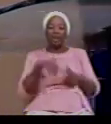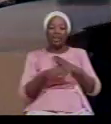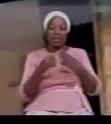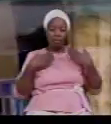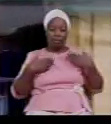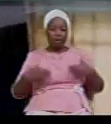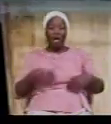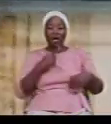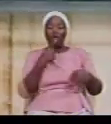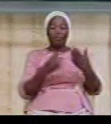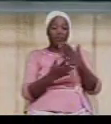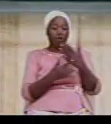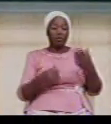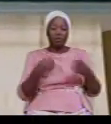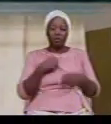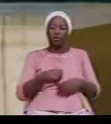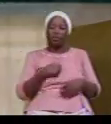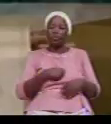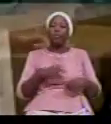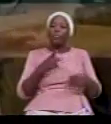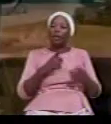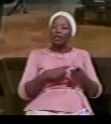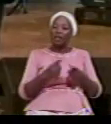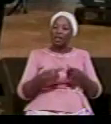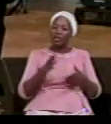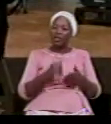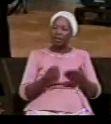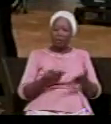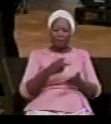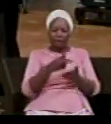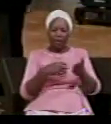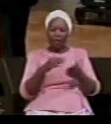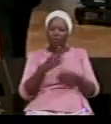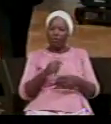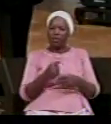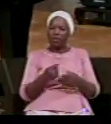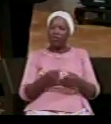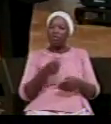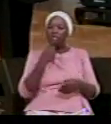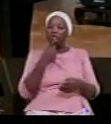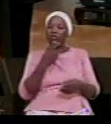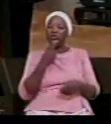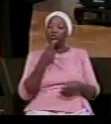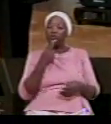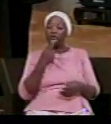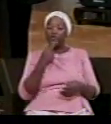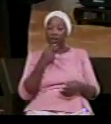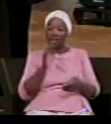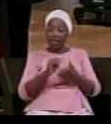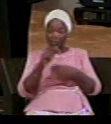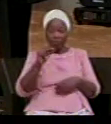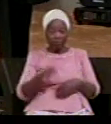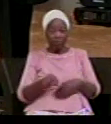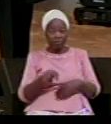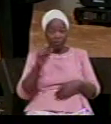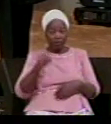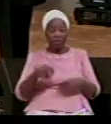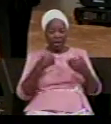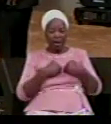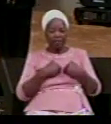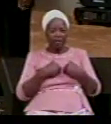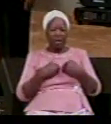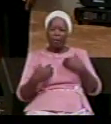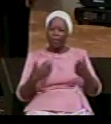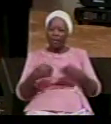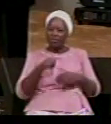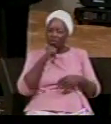in themselves. And the proportion of sugar they have may make some of the fruits not suitable for your body if you